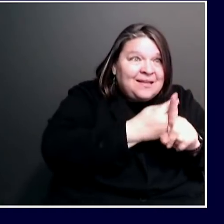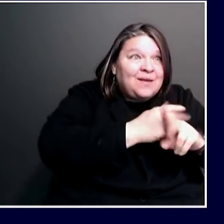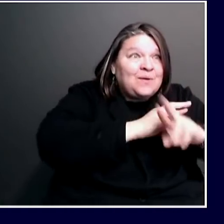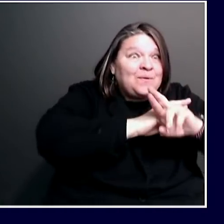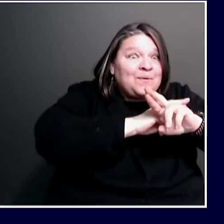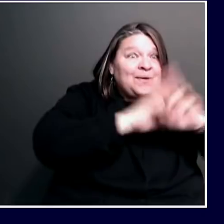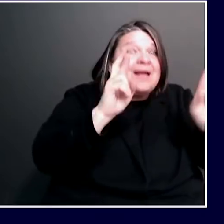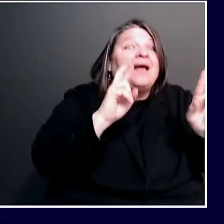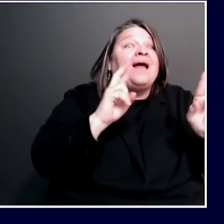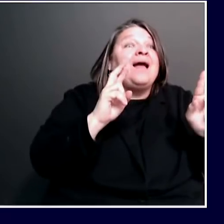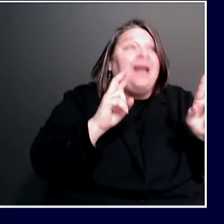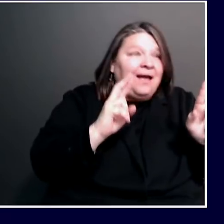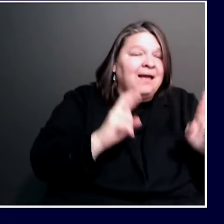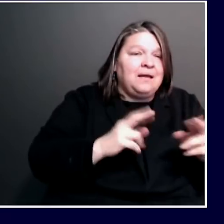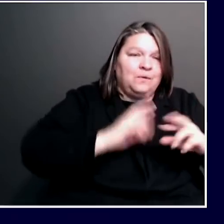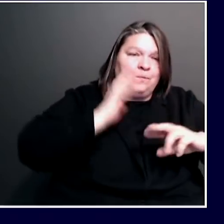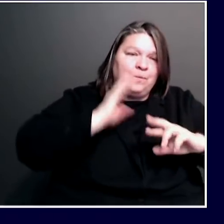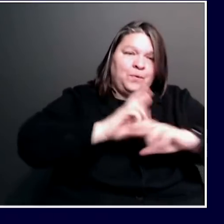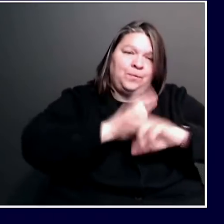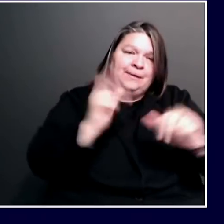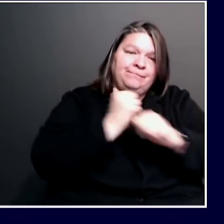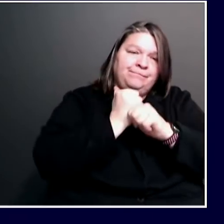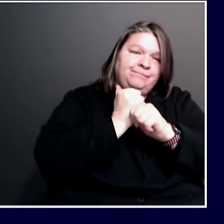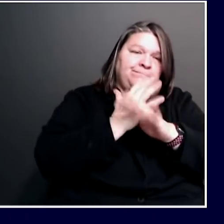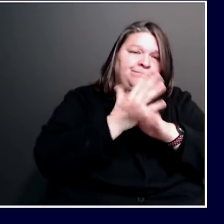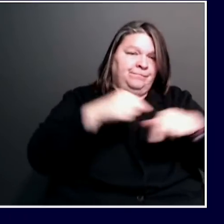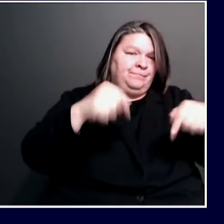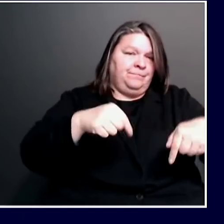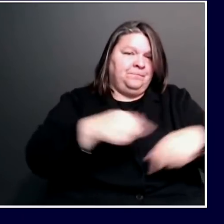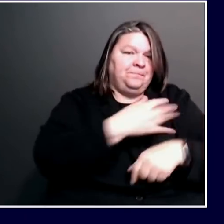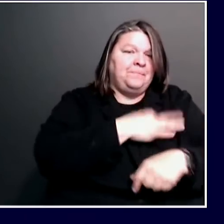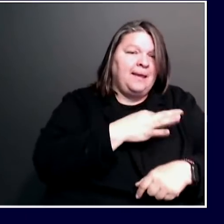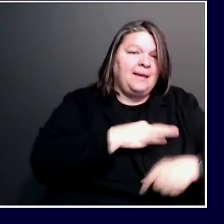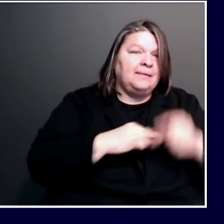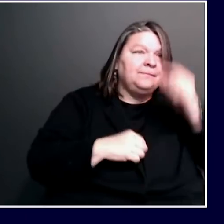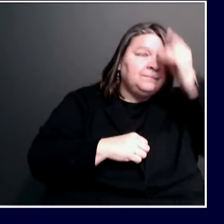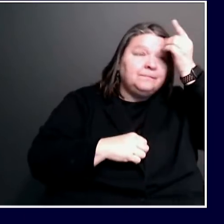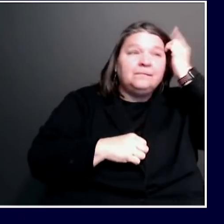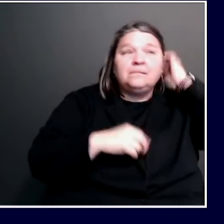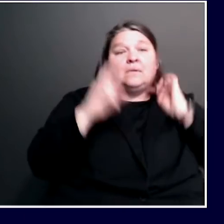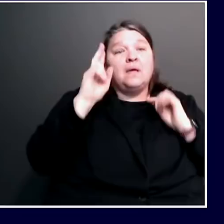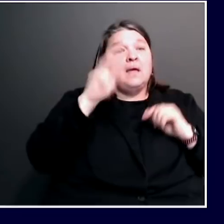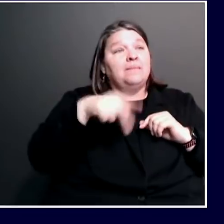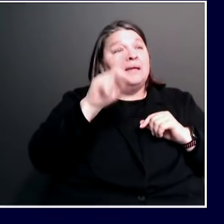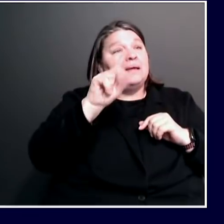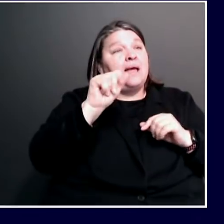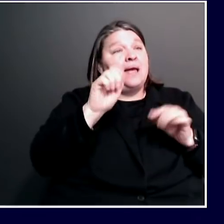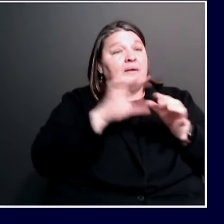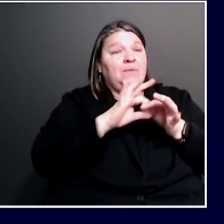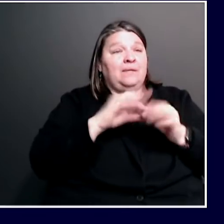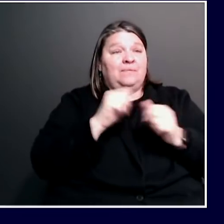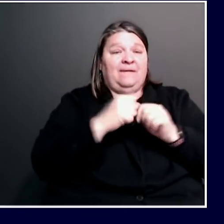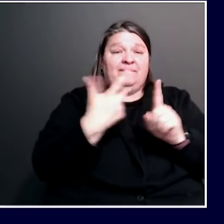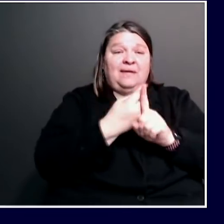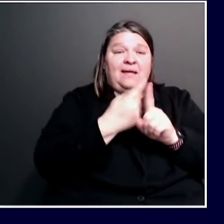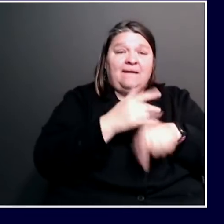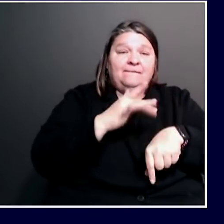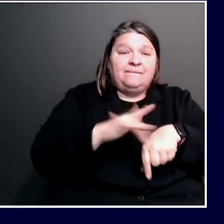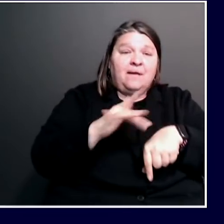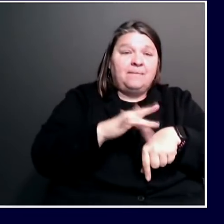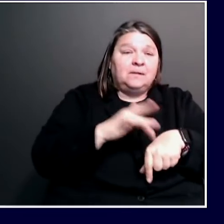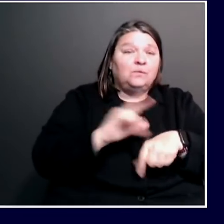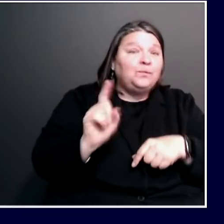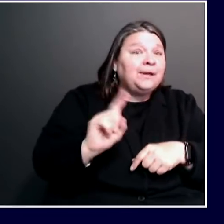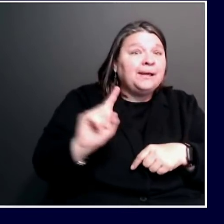FDA. Speaking of which, a few updates on vaccine availability. Vaccines continue to